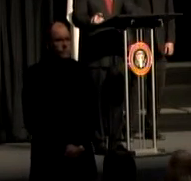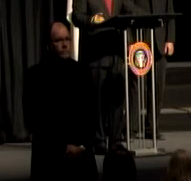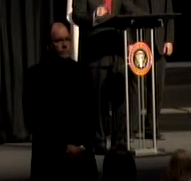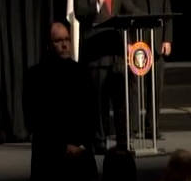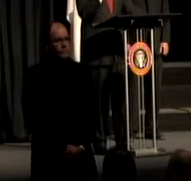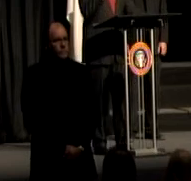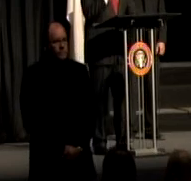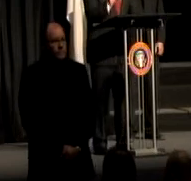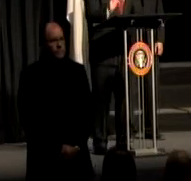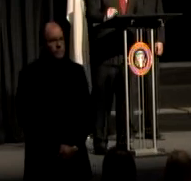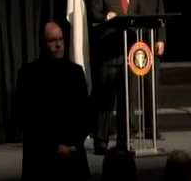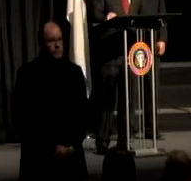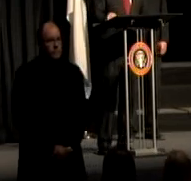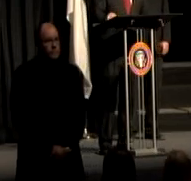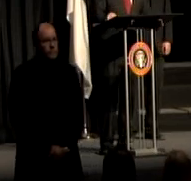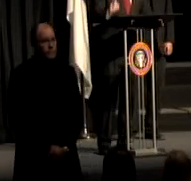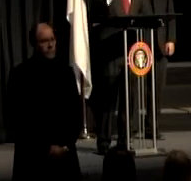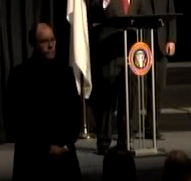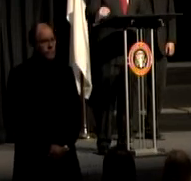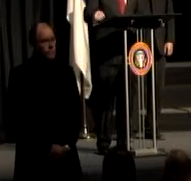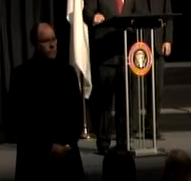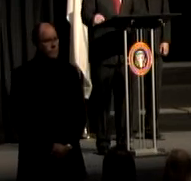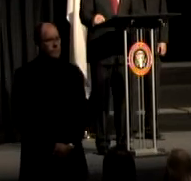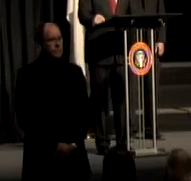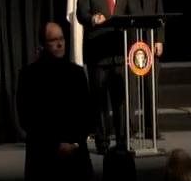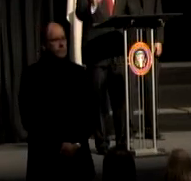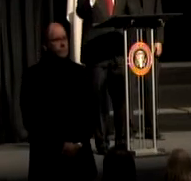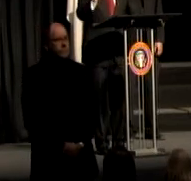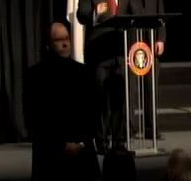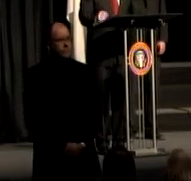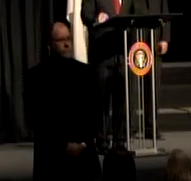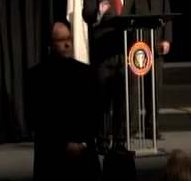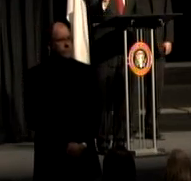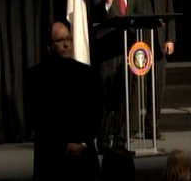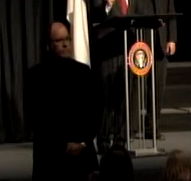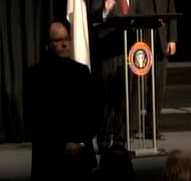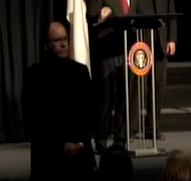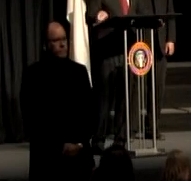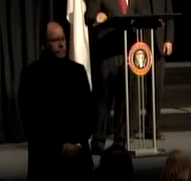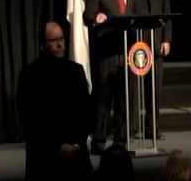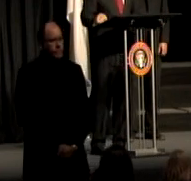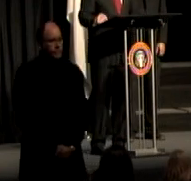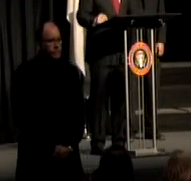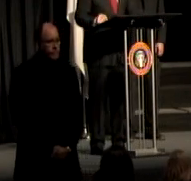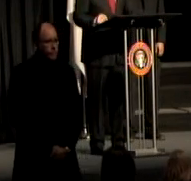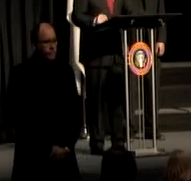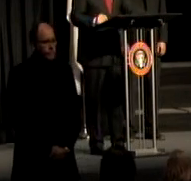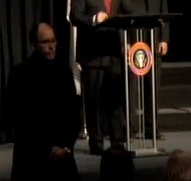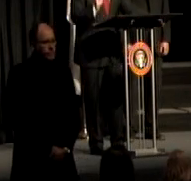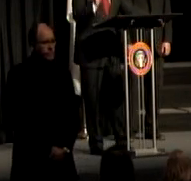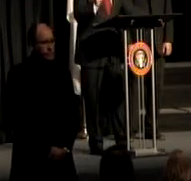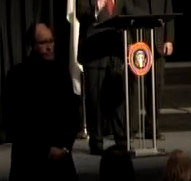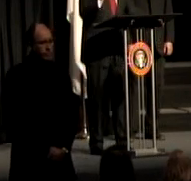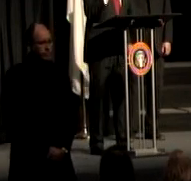of us sacrifice for the cause of Christ each and every one of us give for the cause of Christ